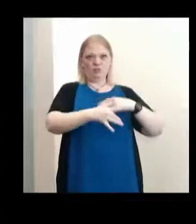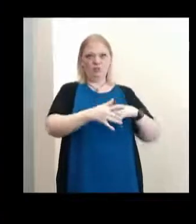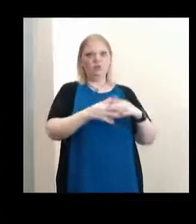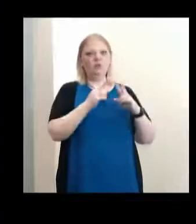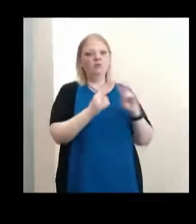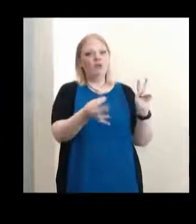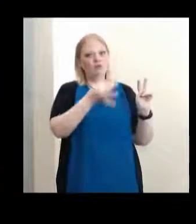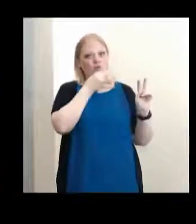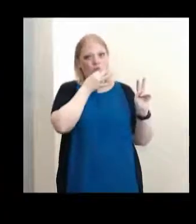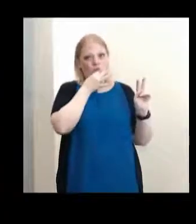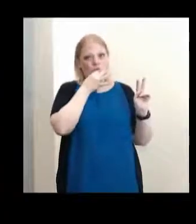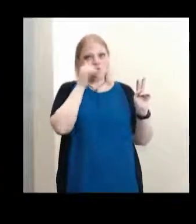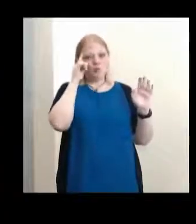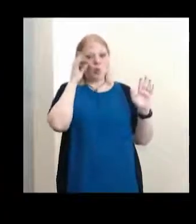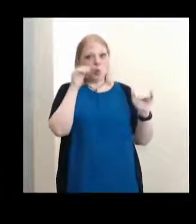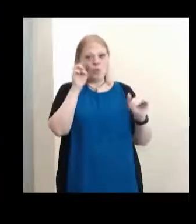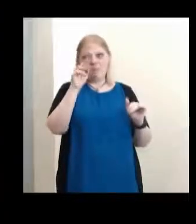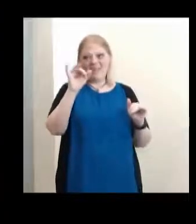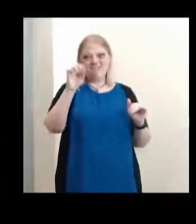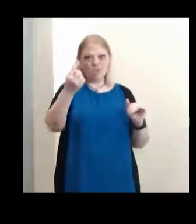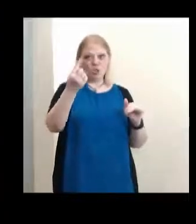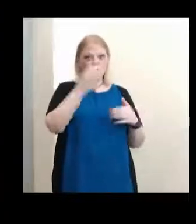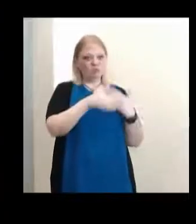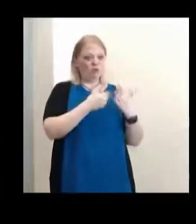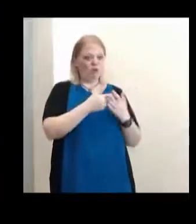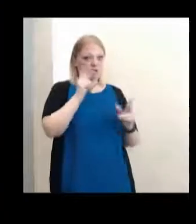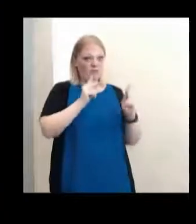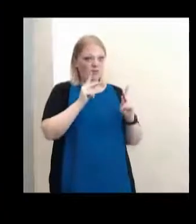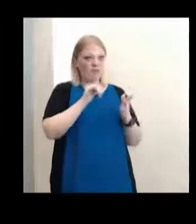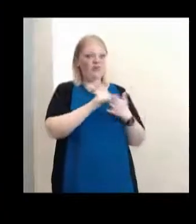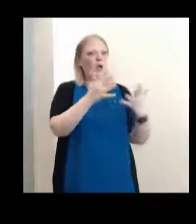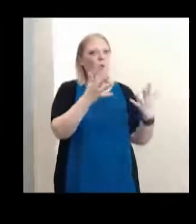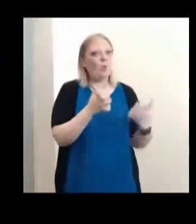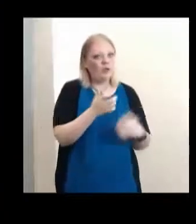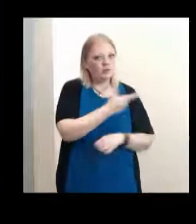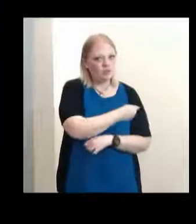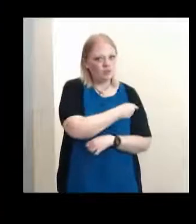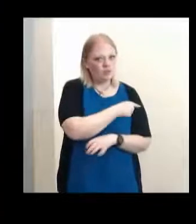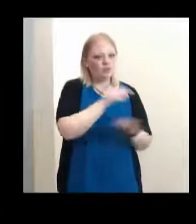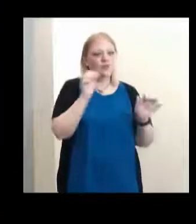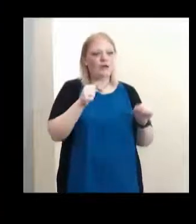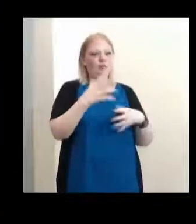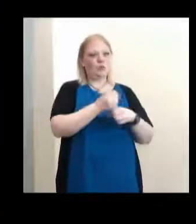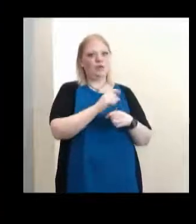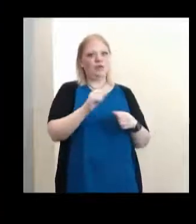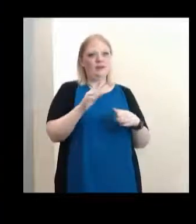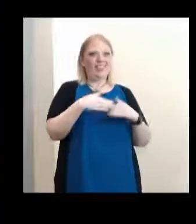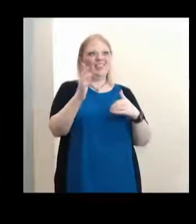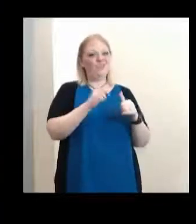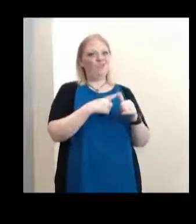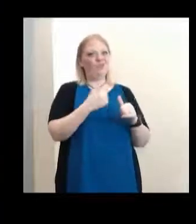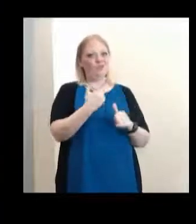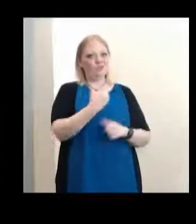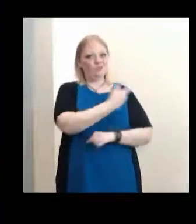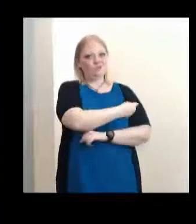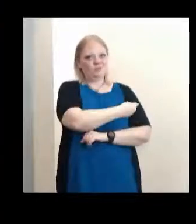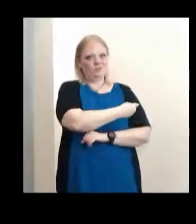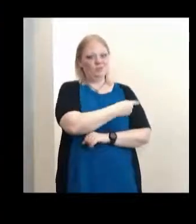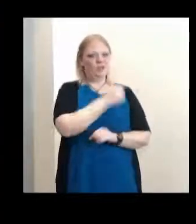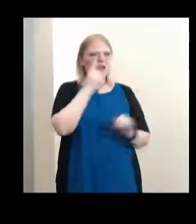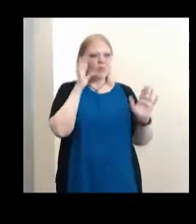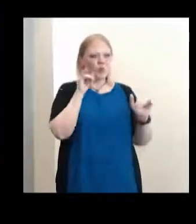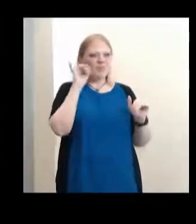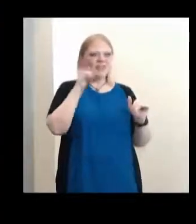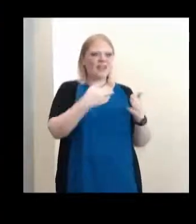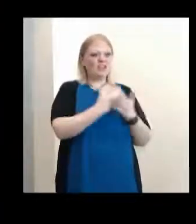soon, and that hopefully by May 1st, all individuals who want a dose will have been able to get at least a first dose. So I'm hoping this is